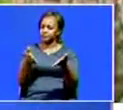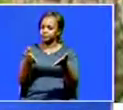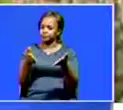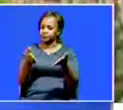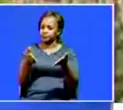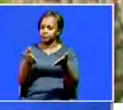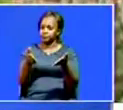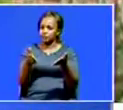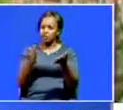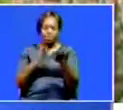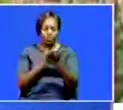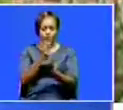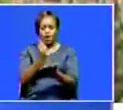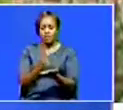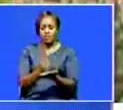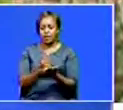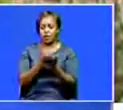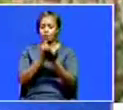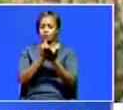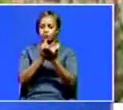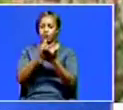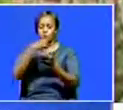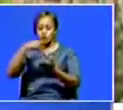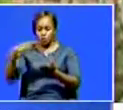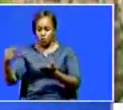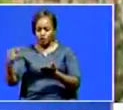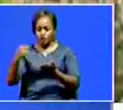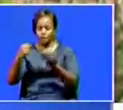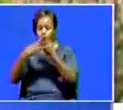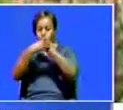and through their assistance they took me to the x-ray